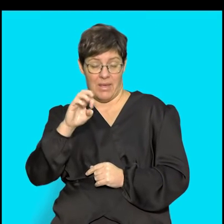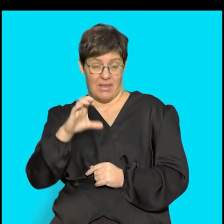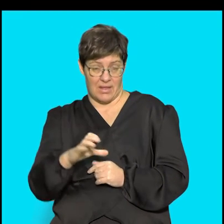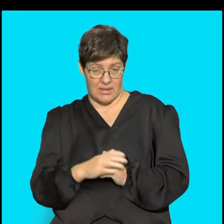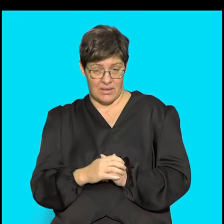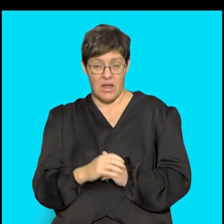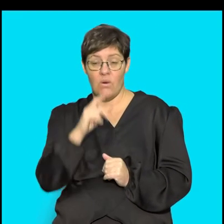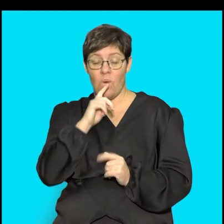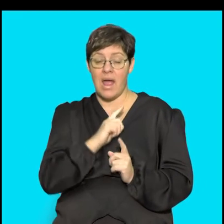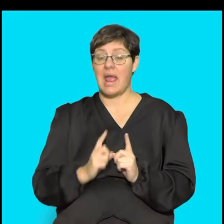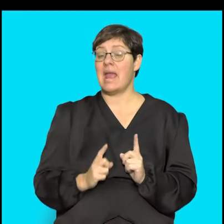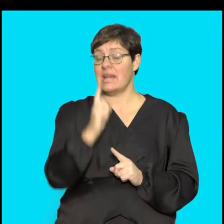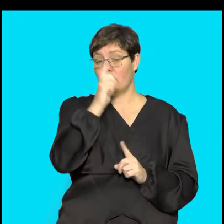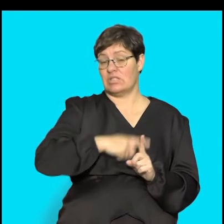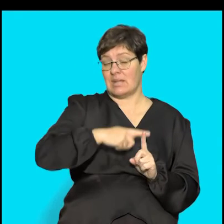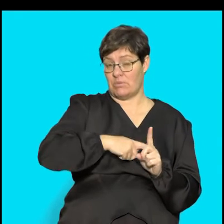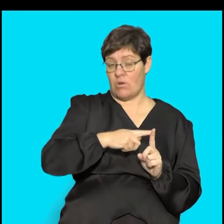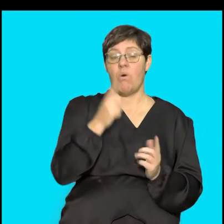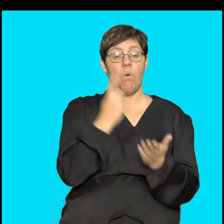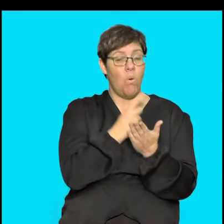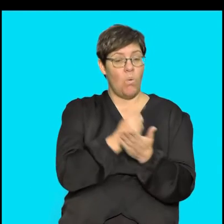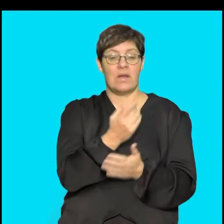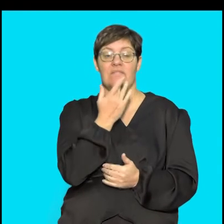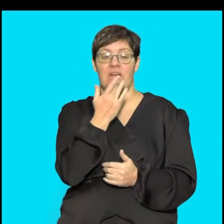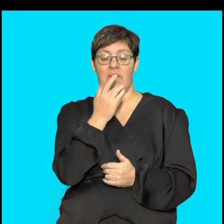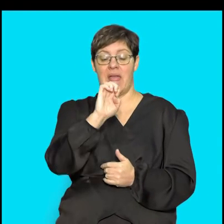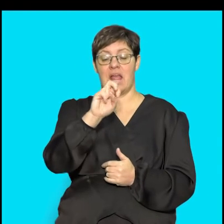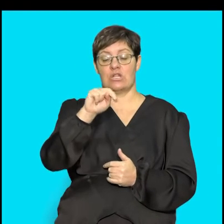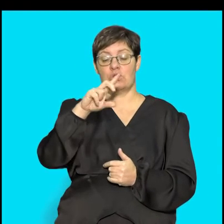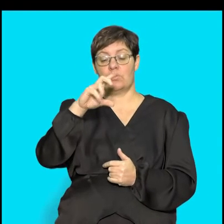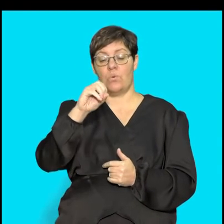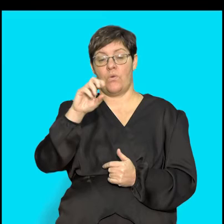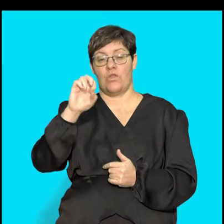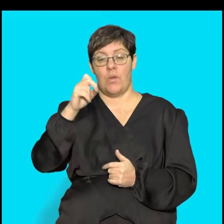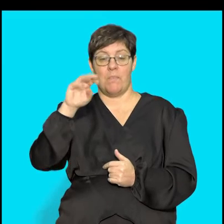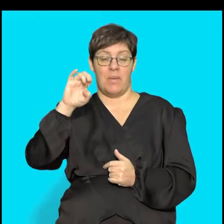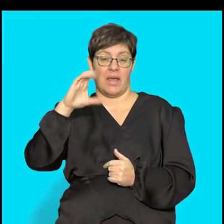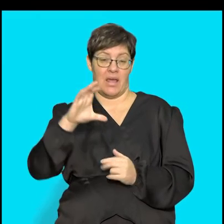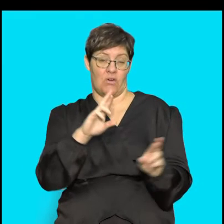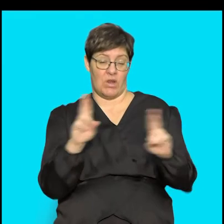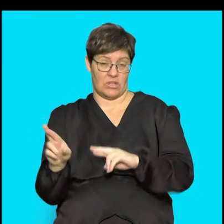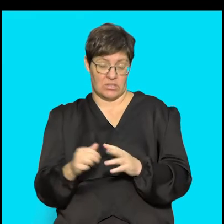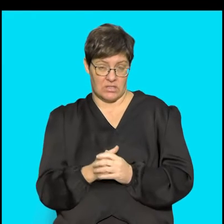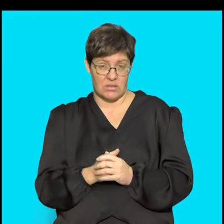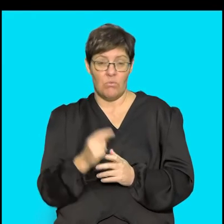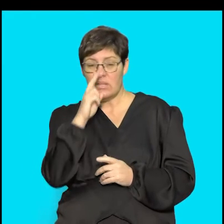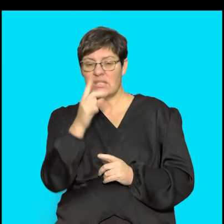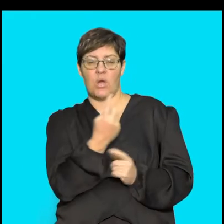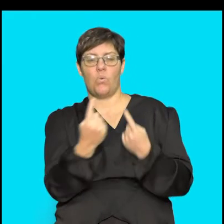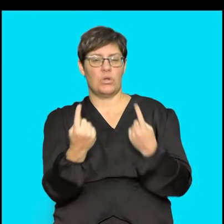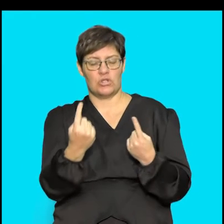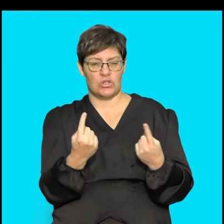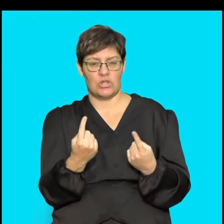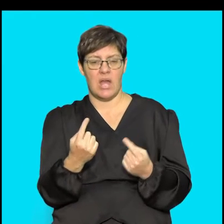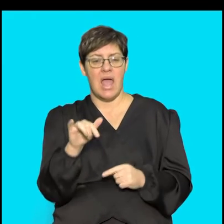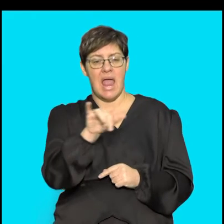an increase in temperature will always favor the endothermic reaction. So we need to go see which reaction